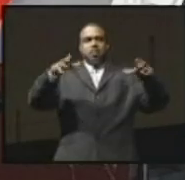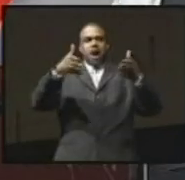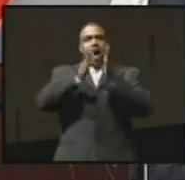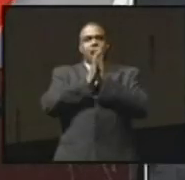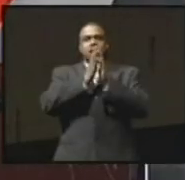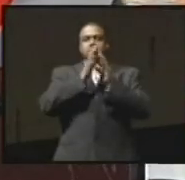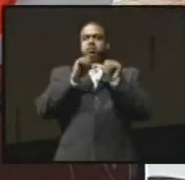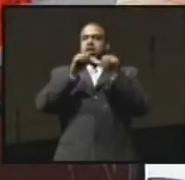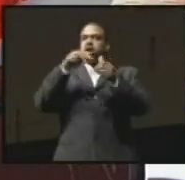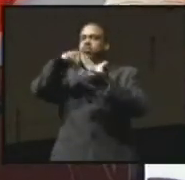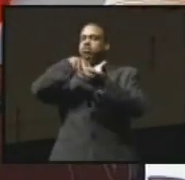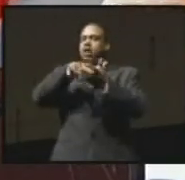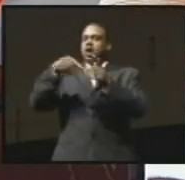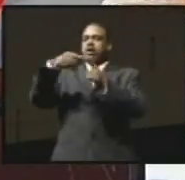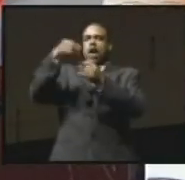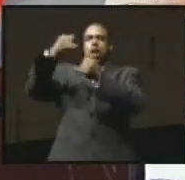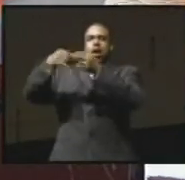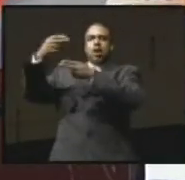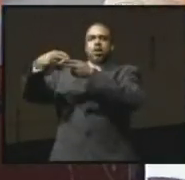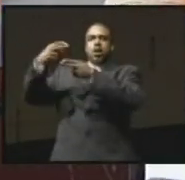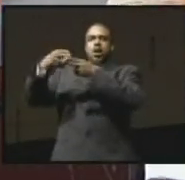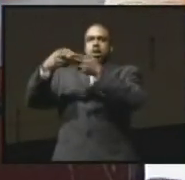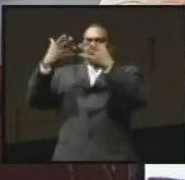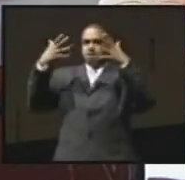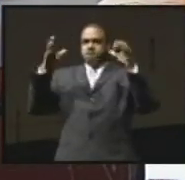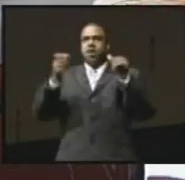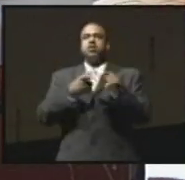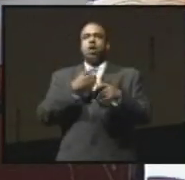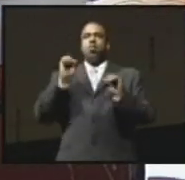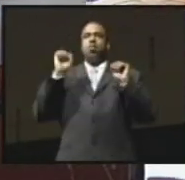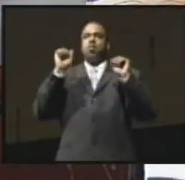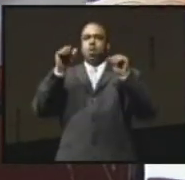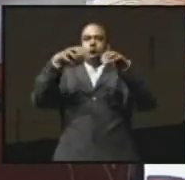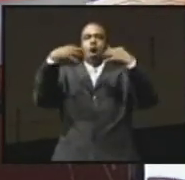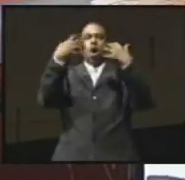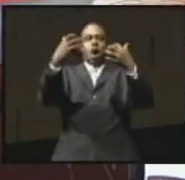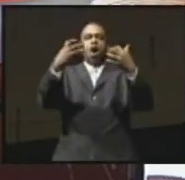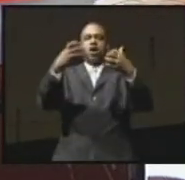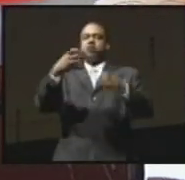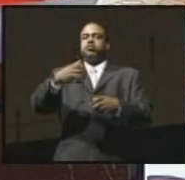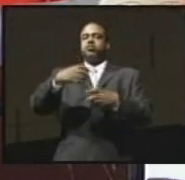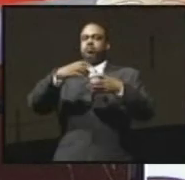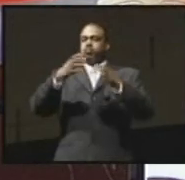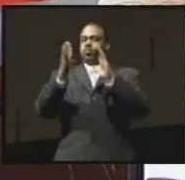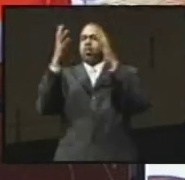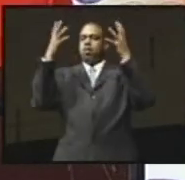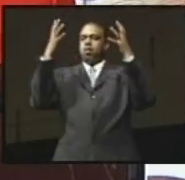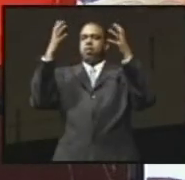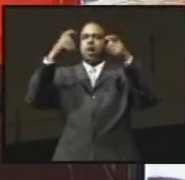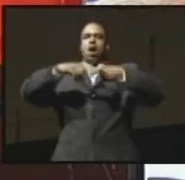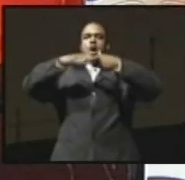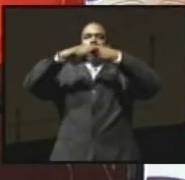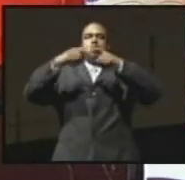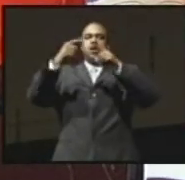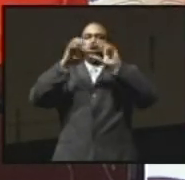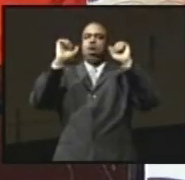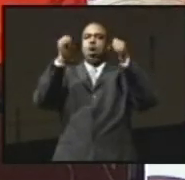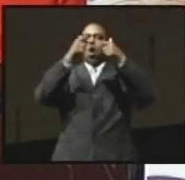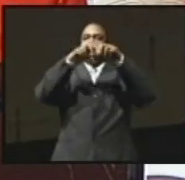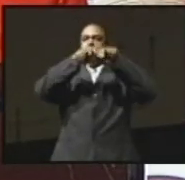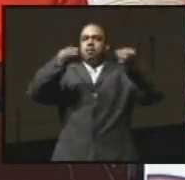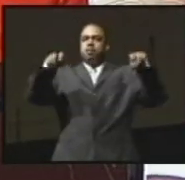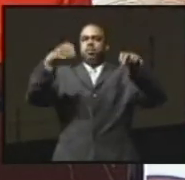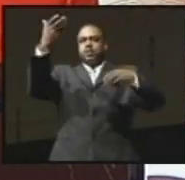remain standing until the very last name is called. And audience, please hold your applause until everyone has been